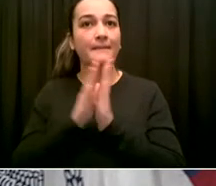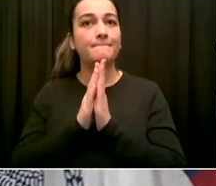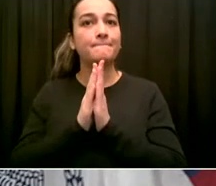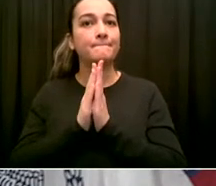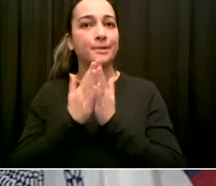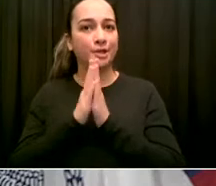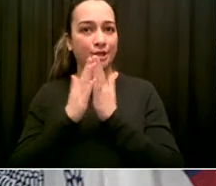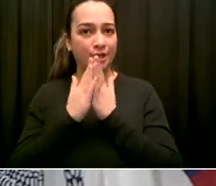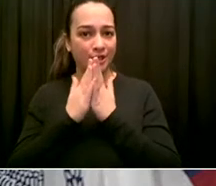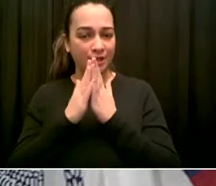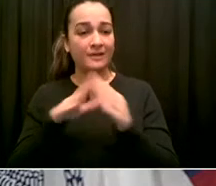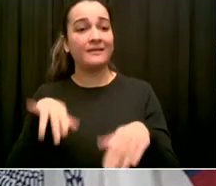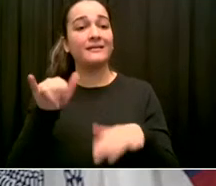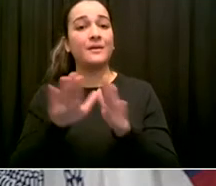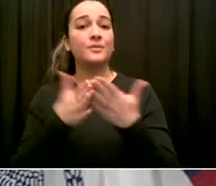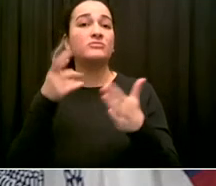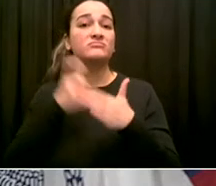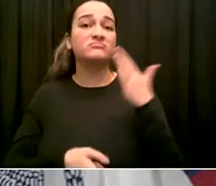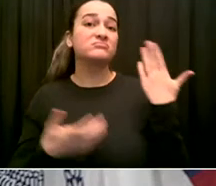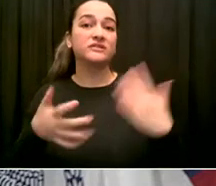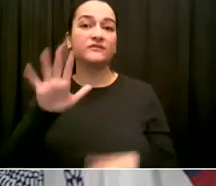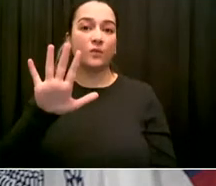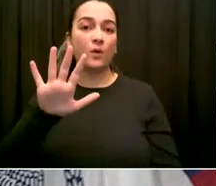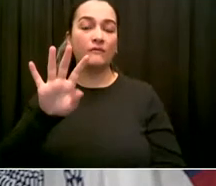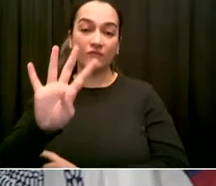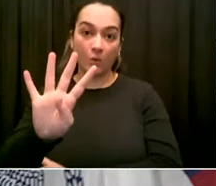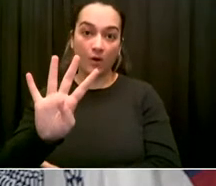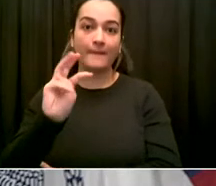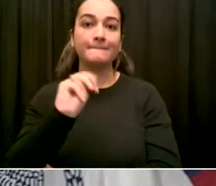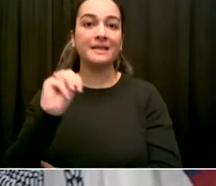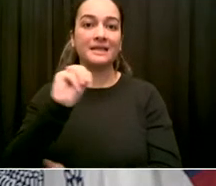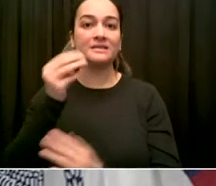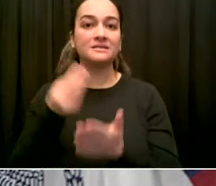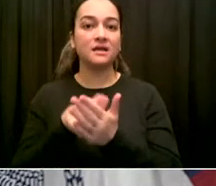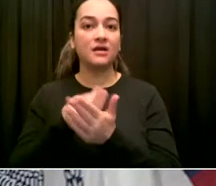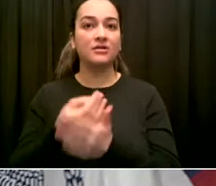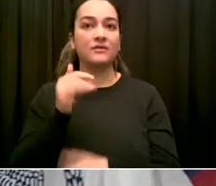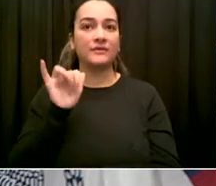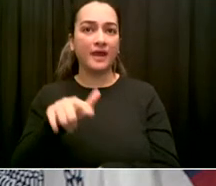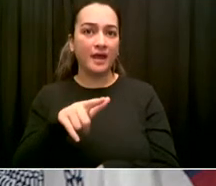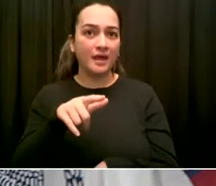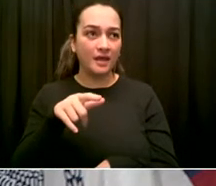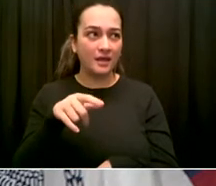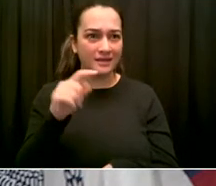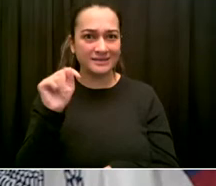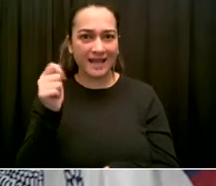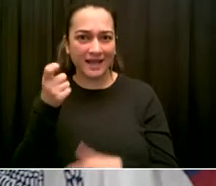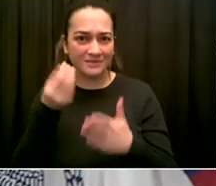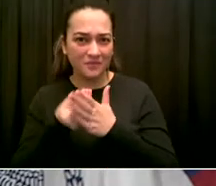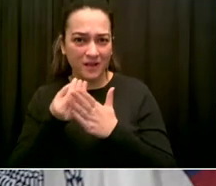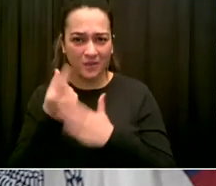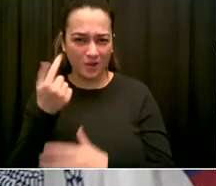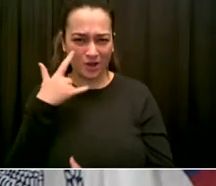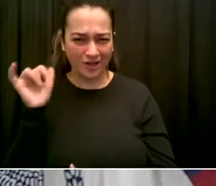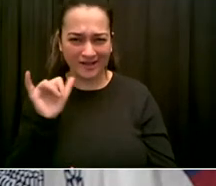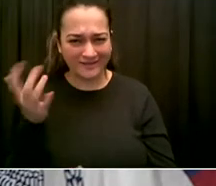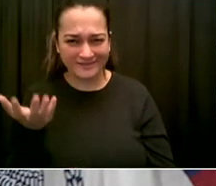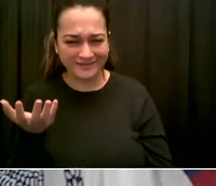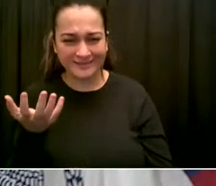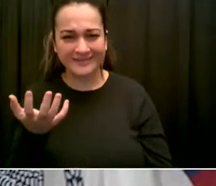as the Times put it, that was included in a first draft where he said, you have very little interest in